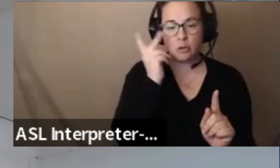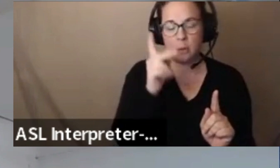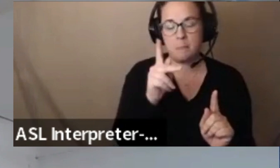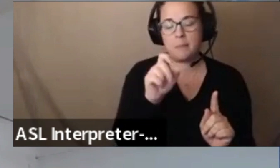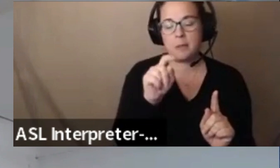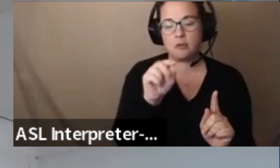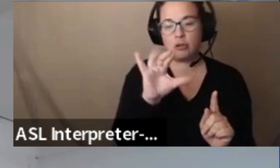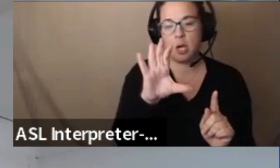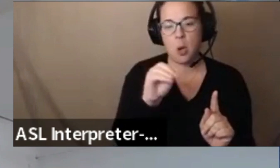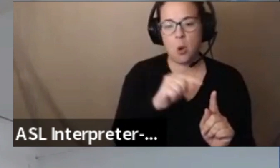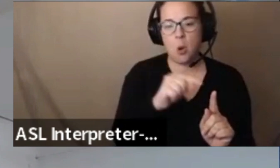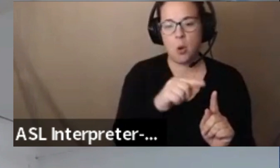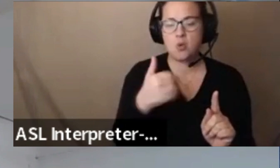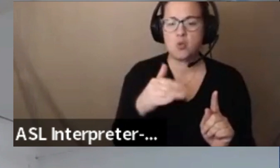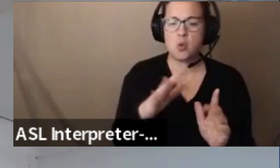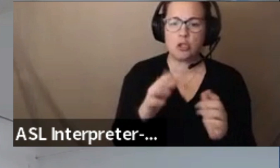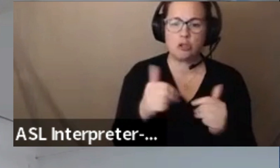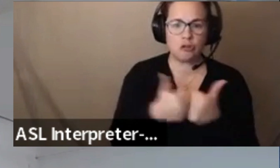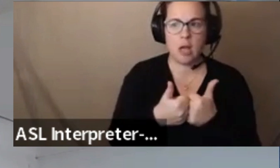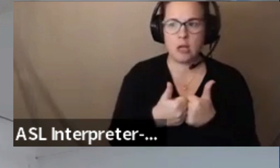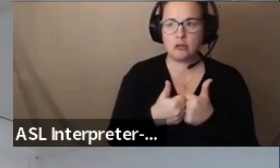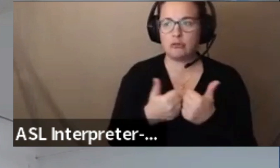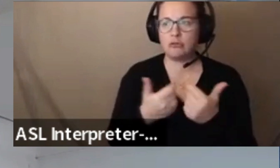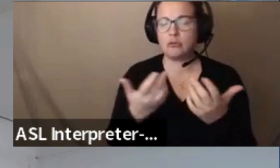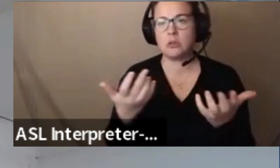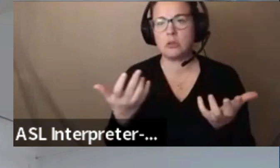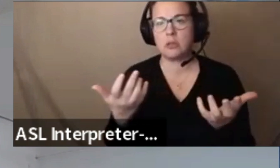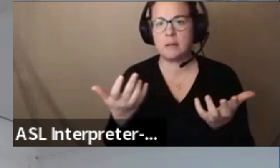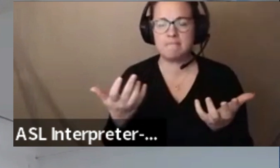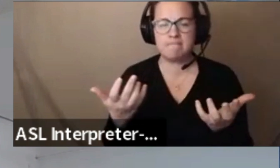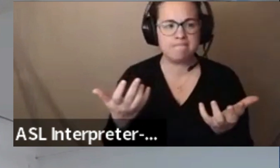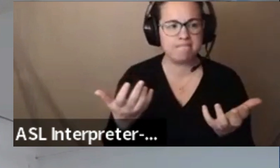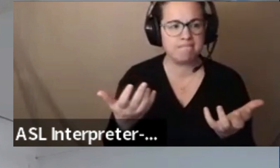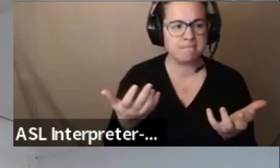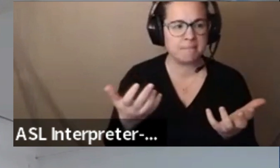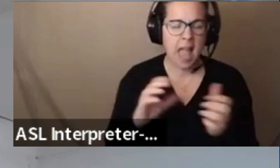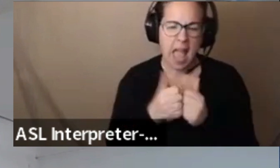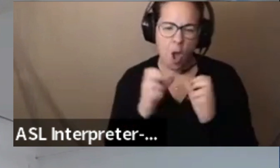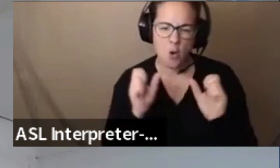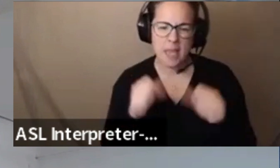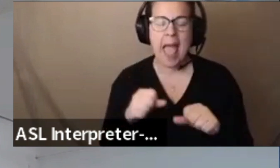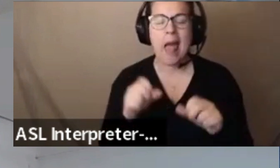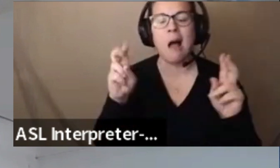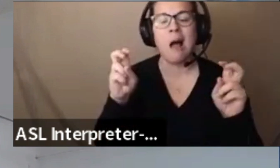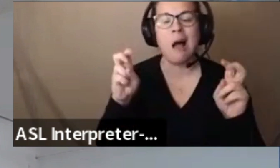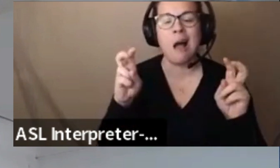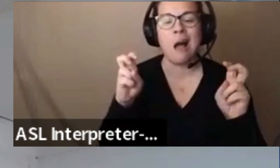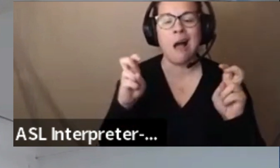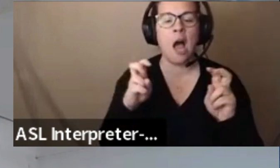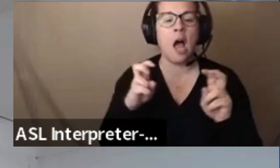that he wants to tame Kate. He's actually challenged to do it and impelled to do it,